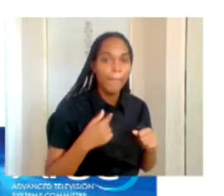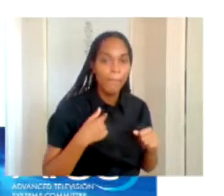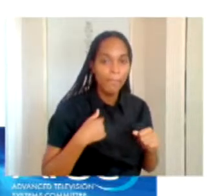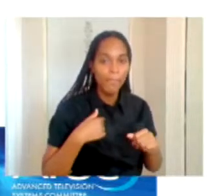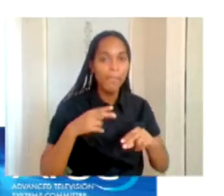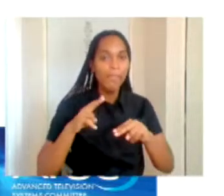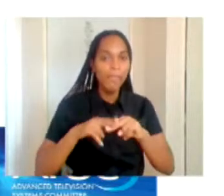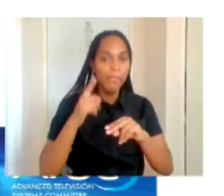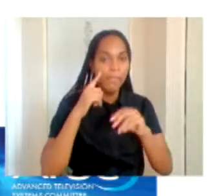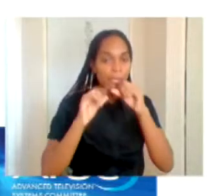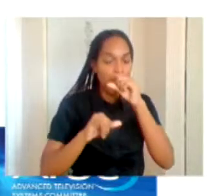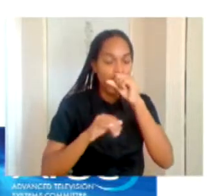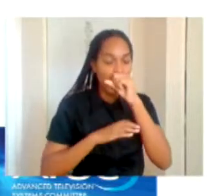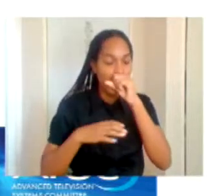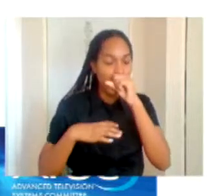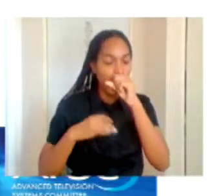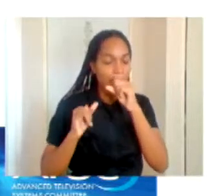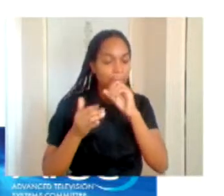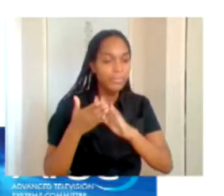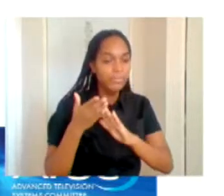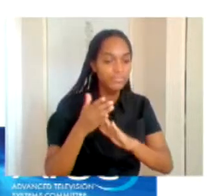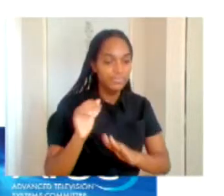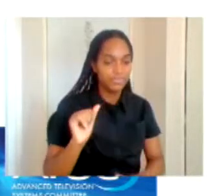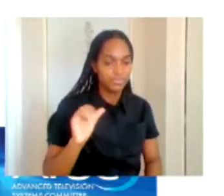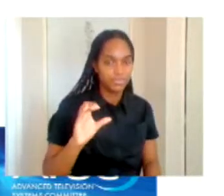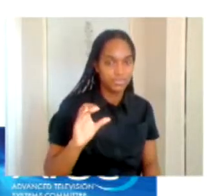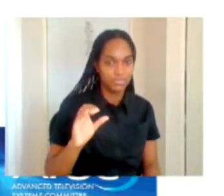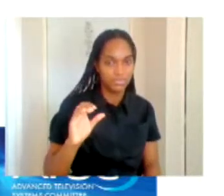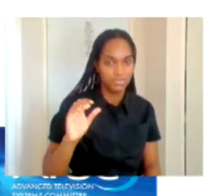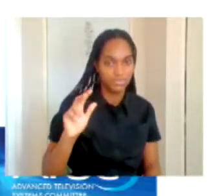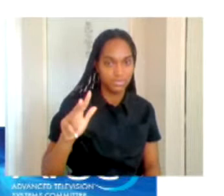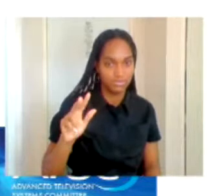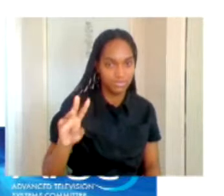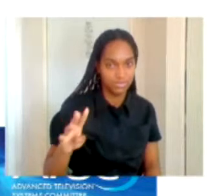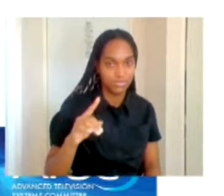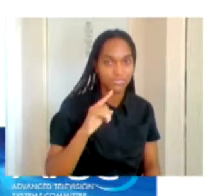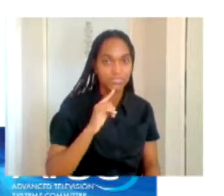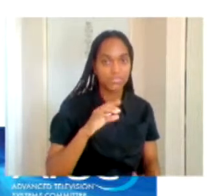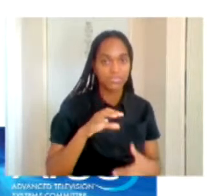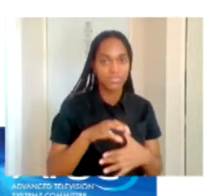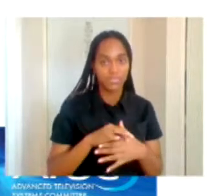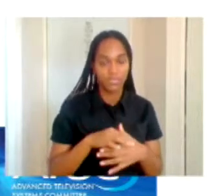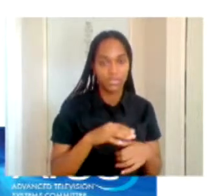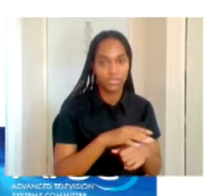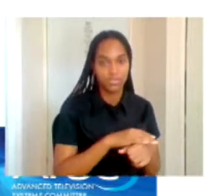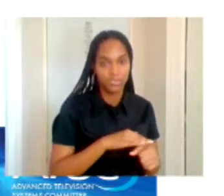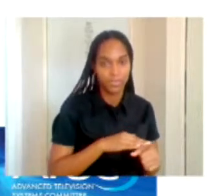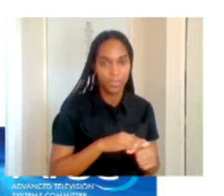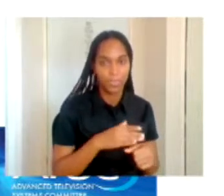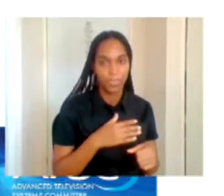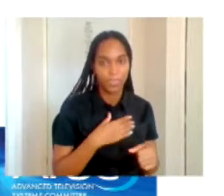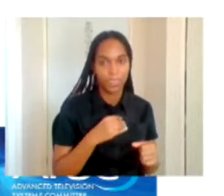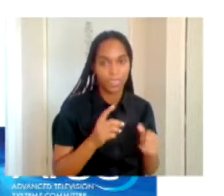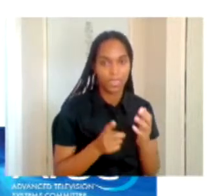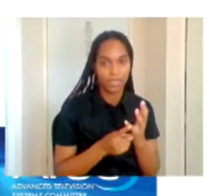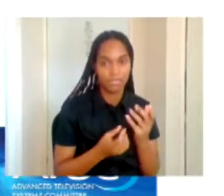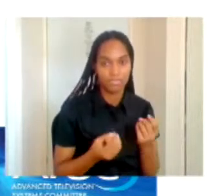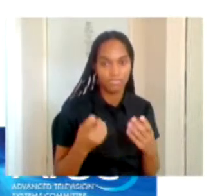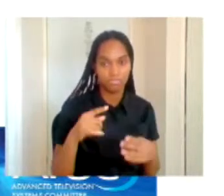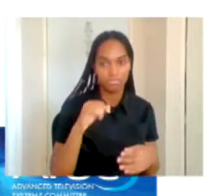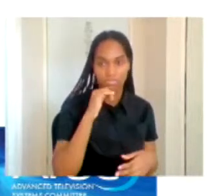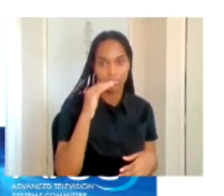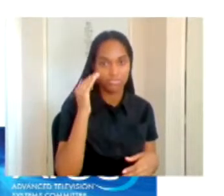these, is A344, which is the interactive content environment, and 338, which is the companion device. And many of you may not know, but there's